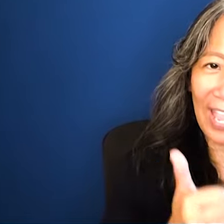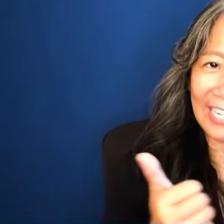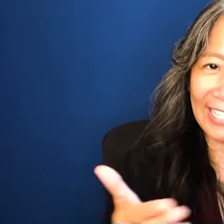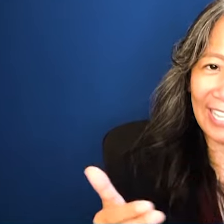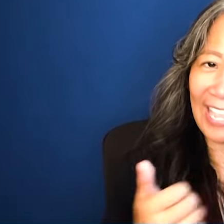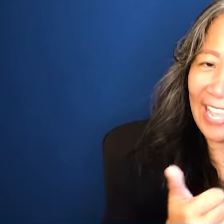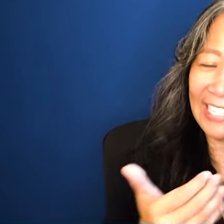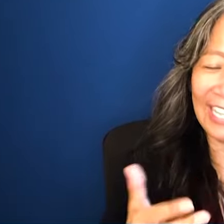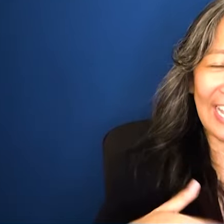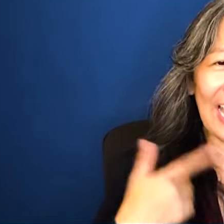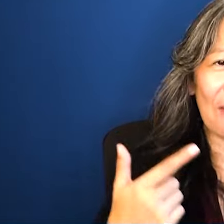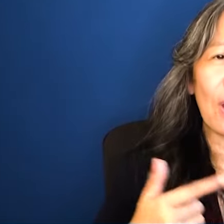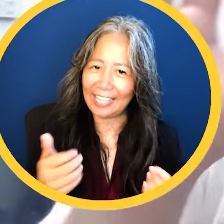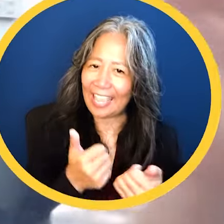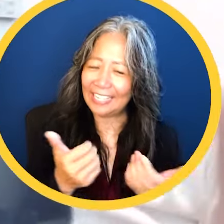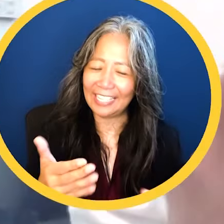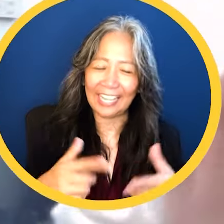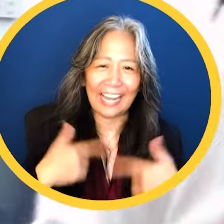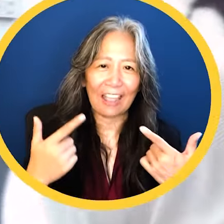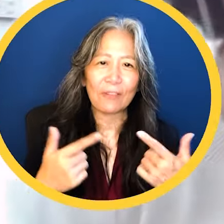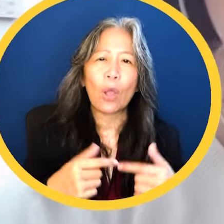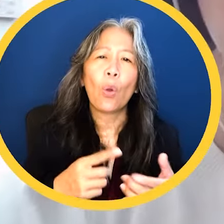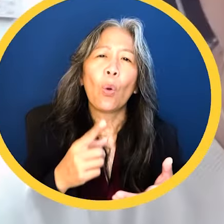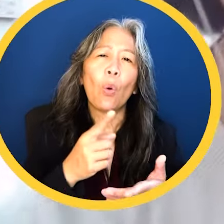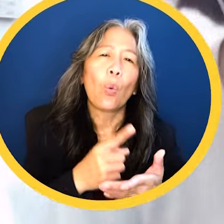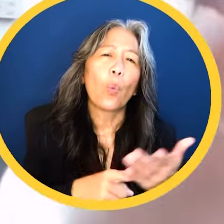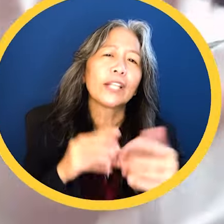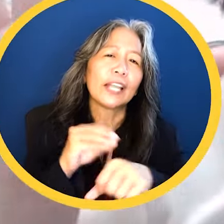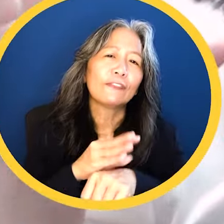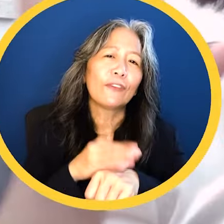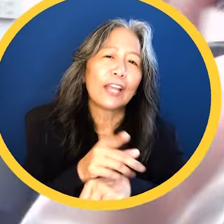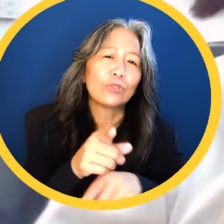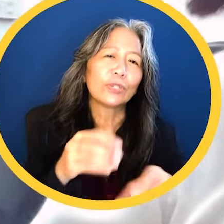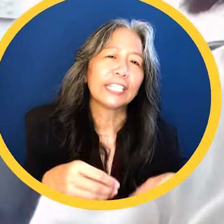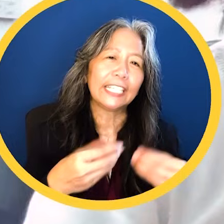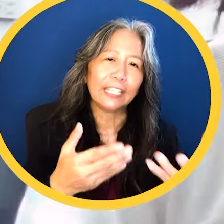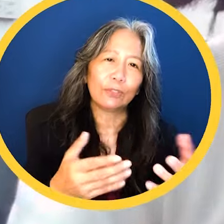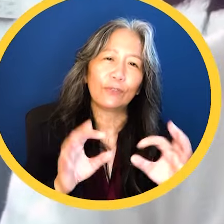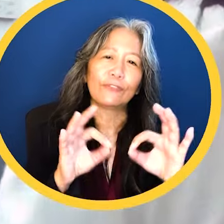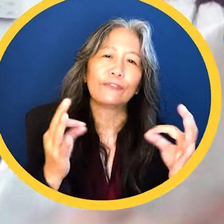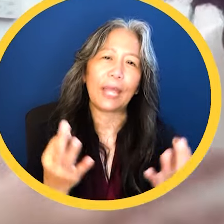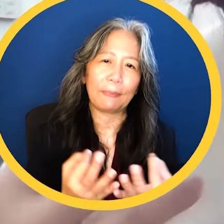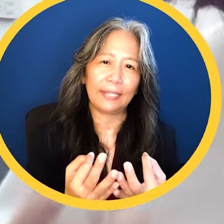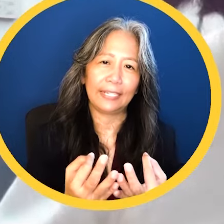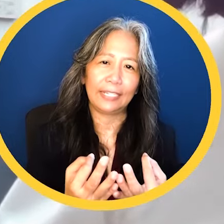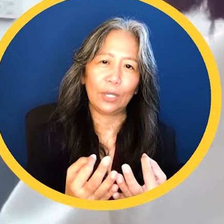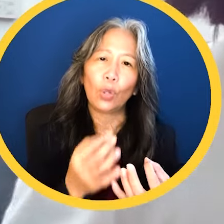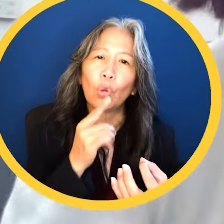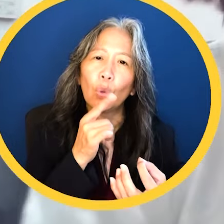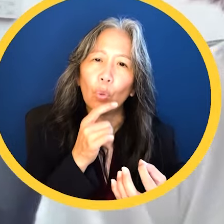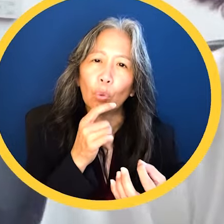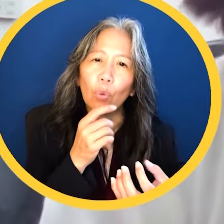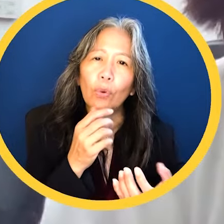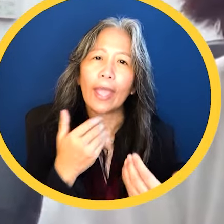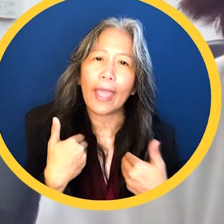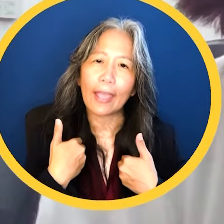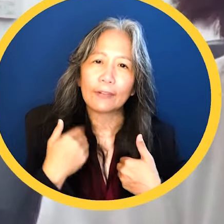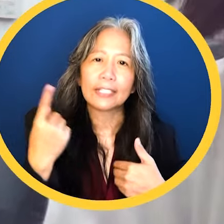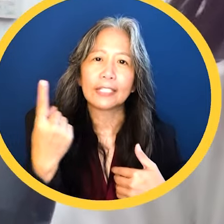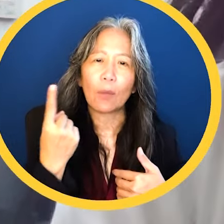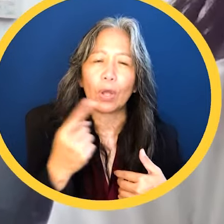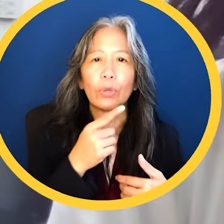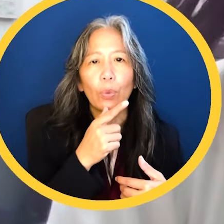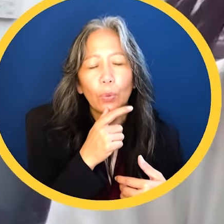to anything in life. What advice would you give to families who may have someone